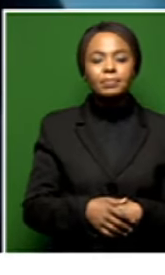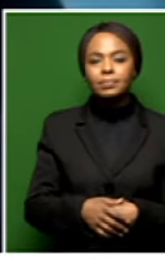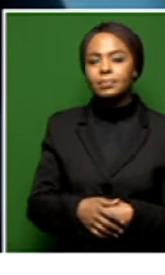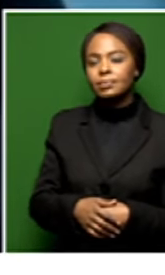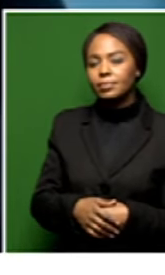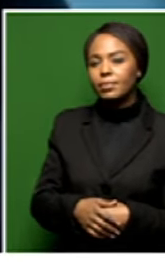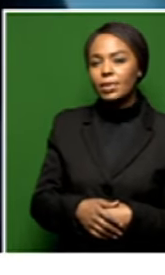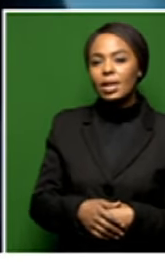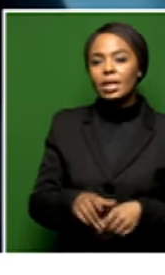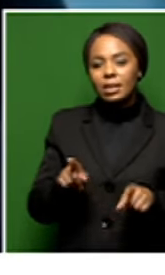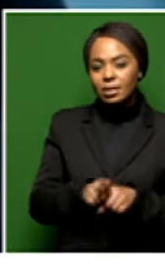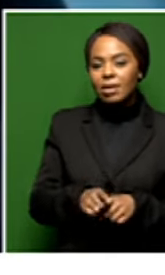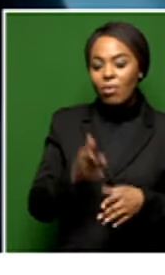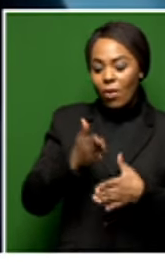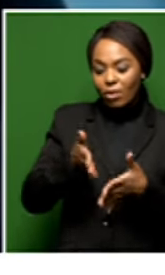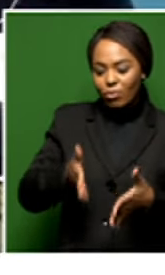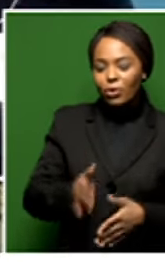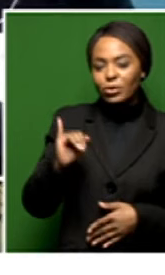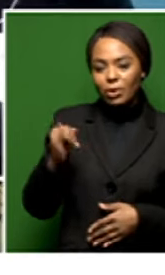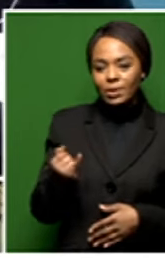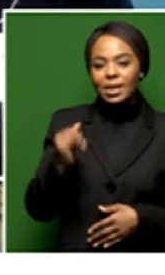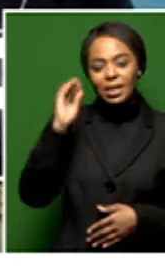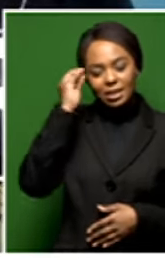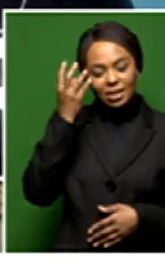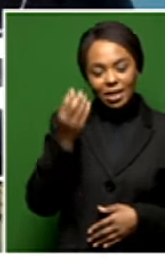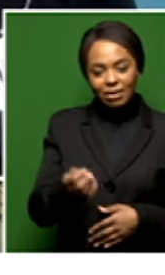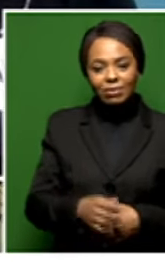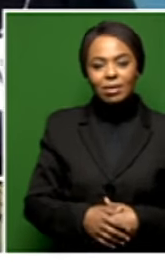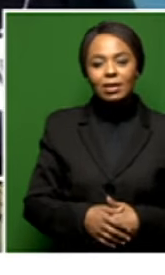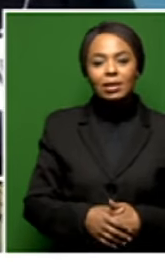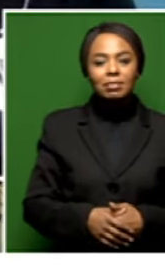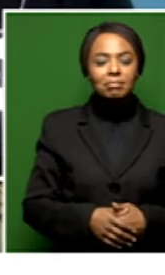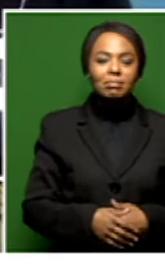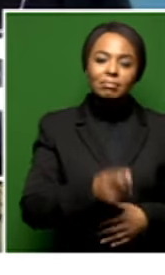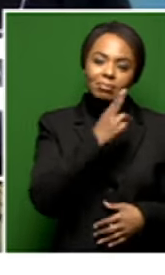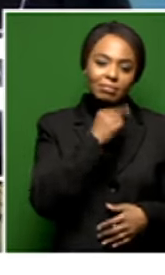and work in Johannesburg. Yeah. Right. Yeah. Musa and Kamogelo, lovely chatting